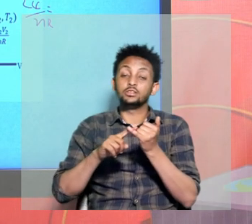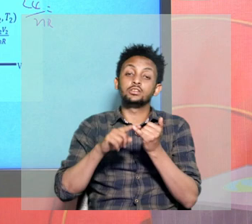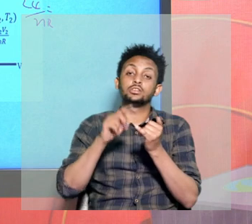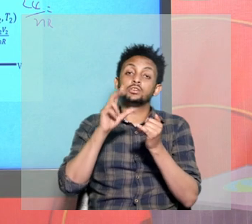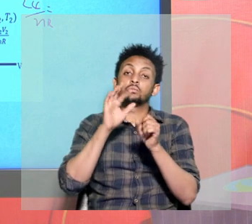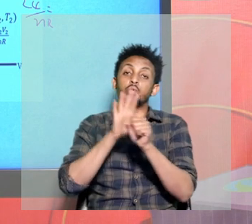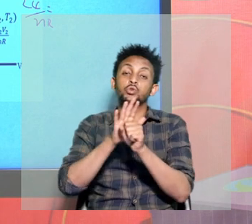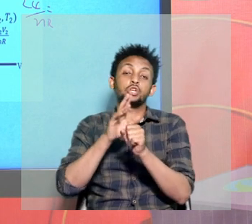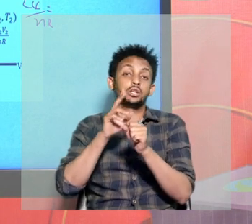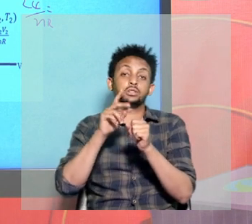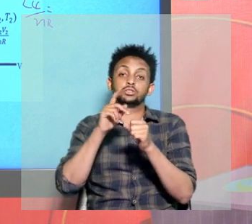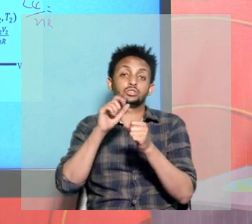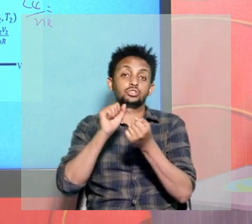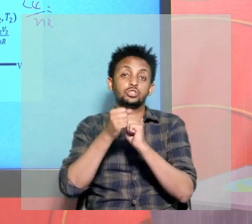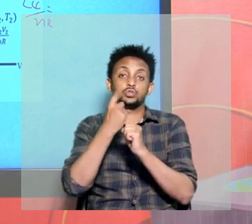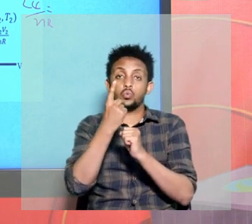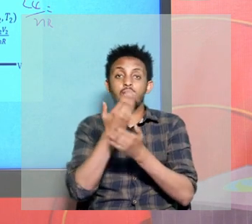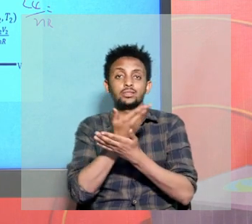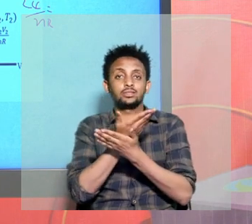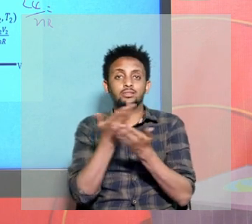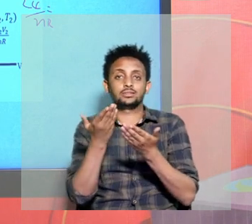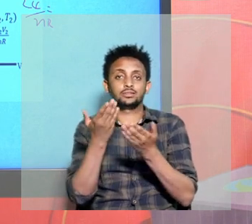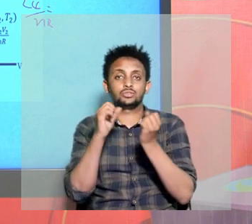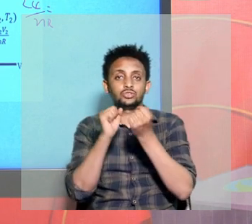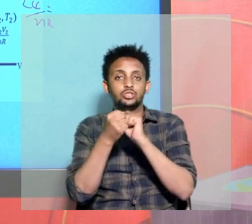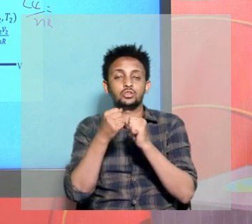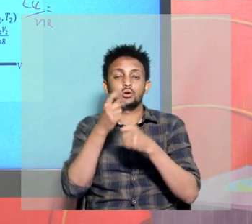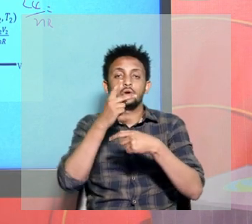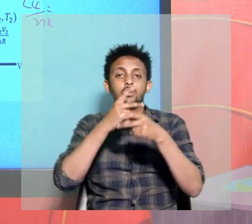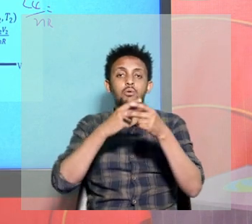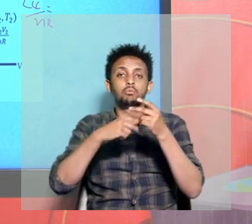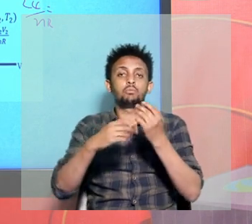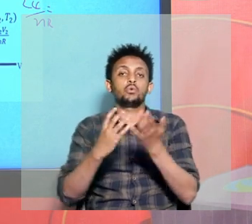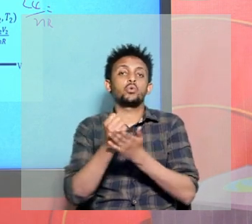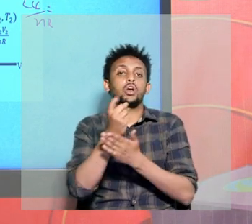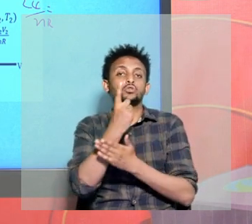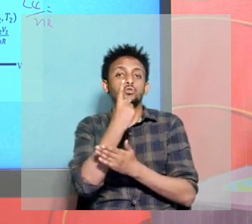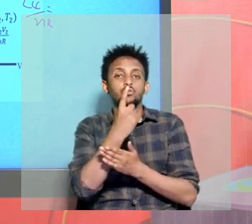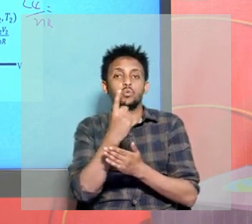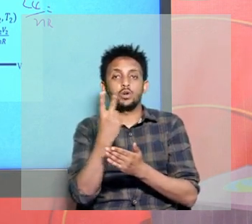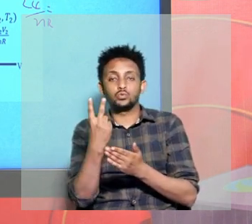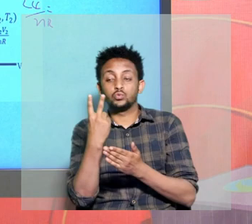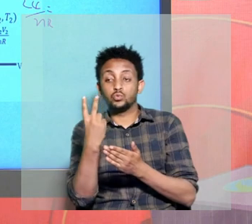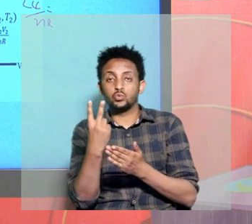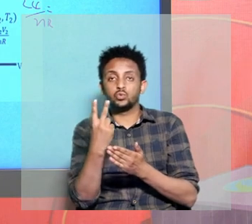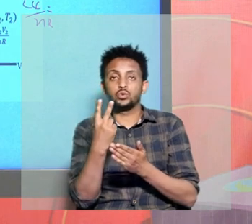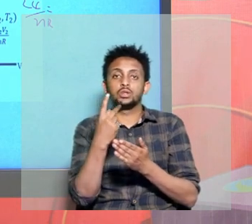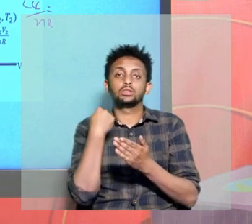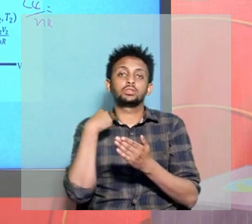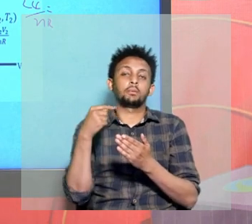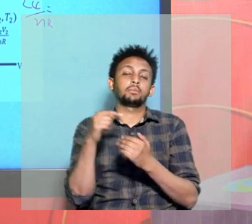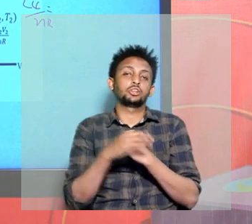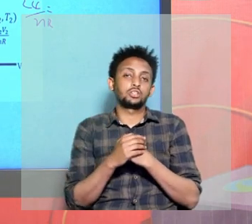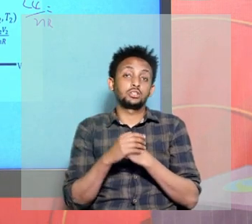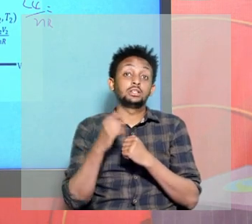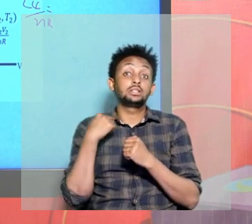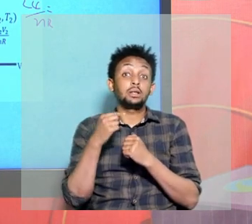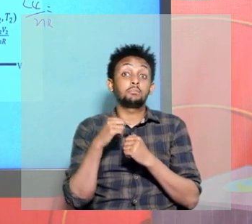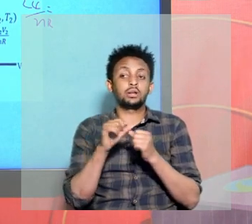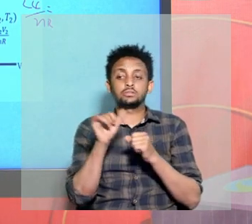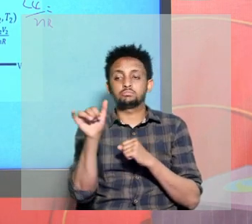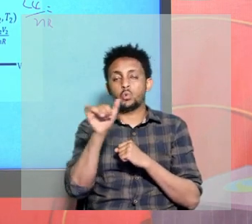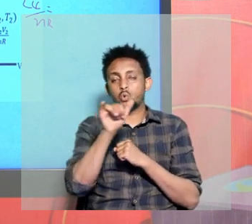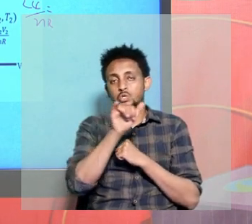the pressure in the volume changes, one thing doesn't change, the product of the two. Meaning, the product of the two is temperature. Temperature